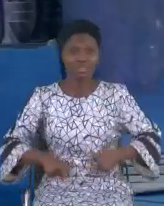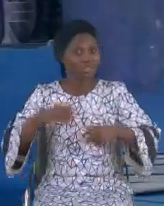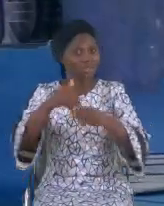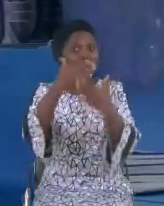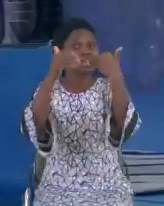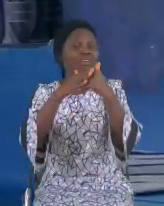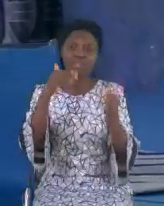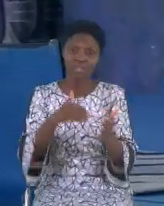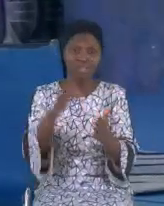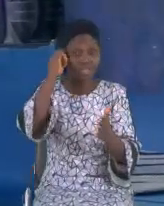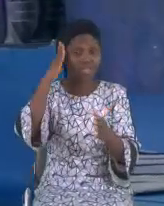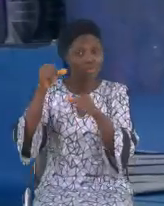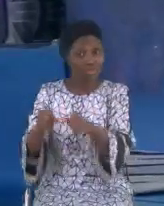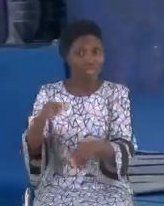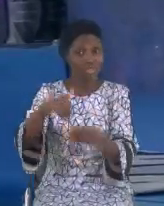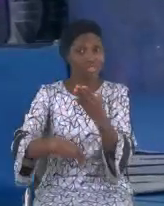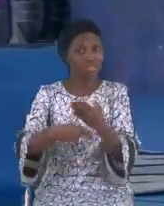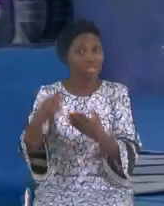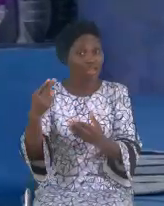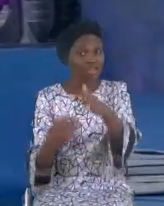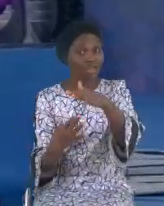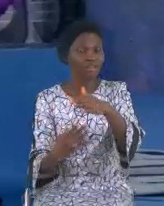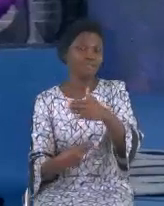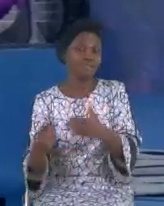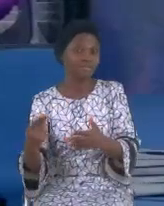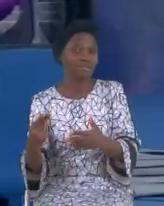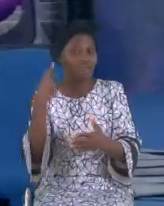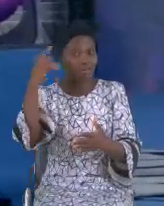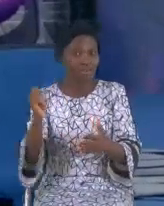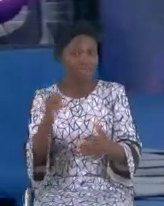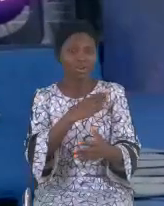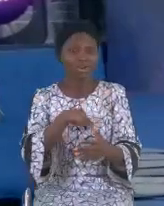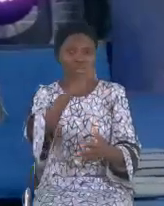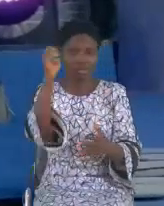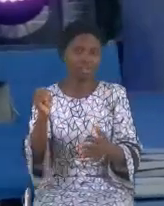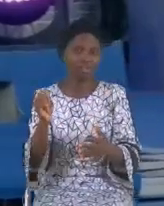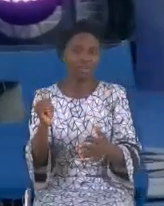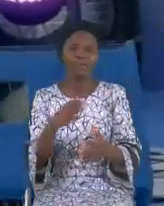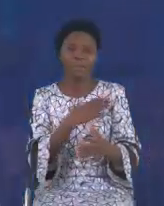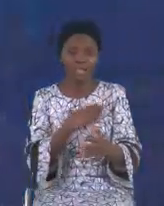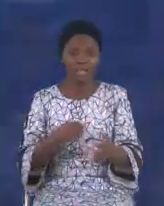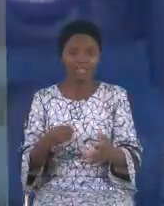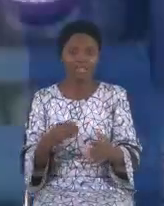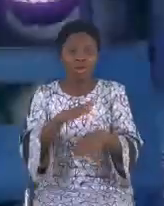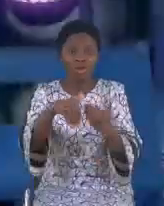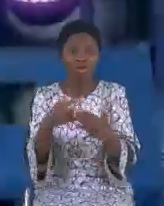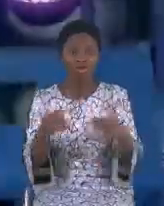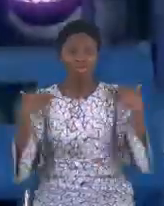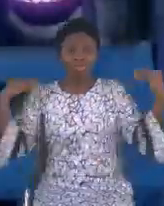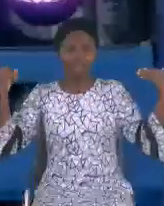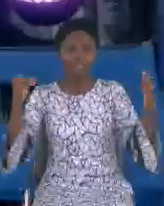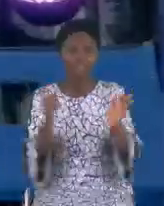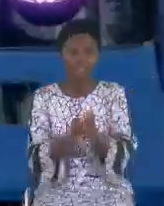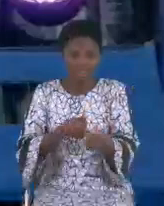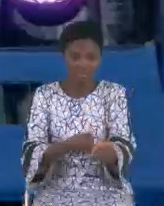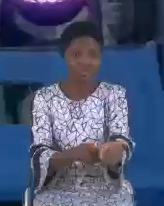forever and ever. And knowing that he was doomed, and then all the angels that followed him, they were doomed.